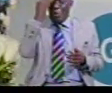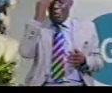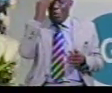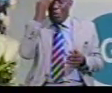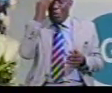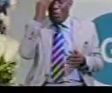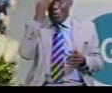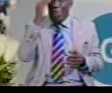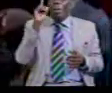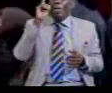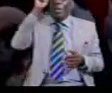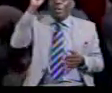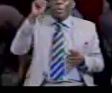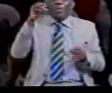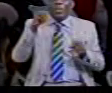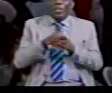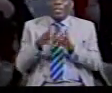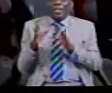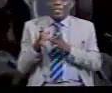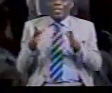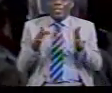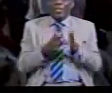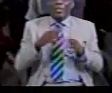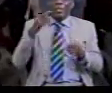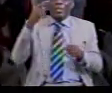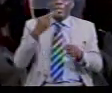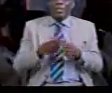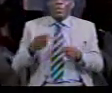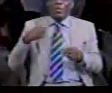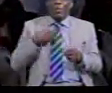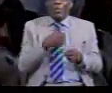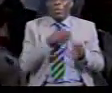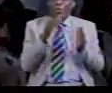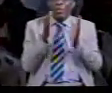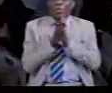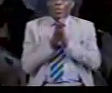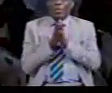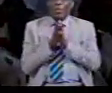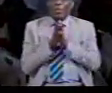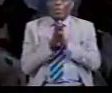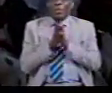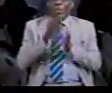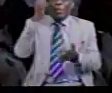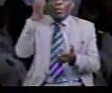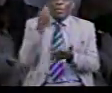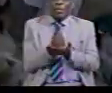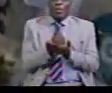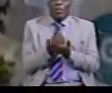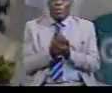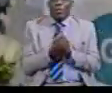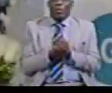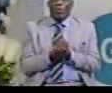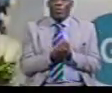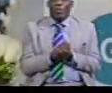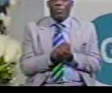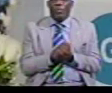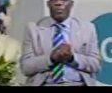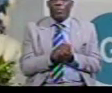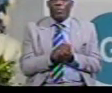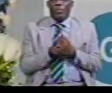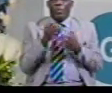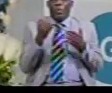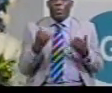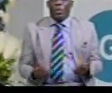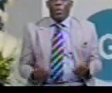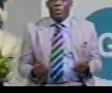Jesus' name we pray. Au nom de Jésus, nous avons prié. Amen. Amen. Now you take